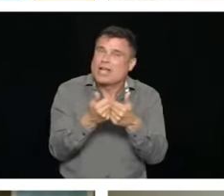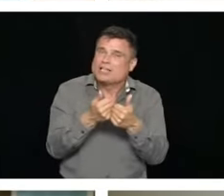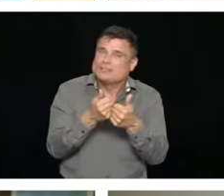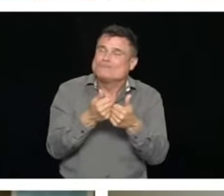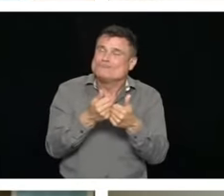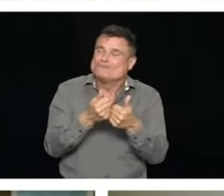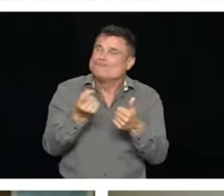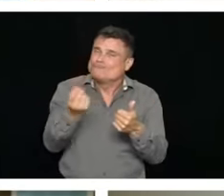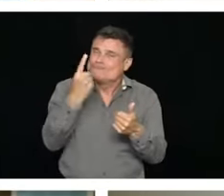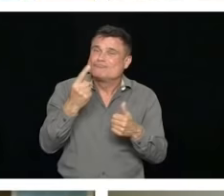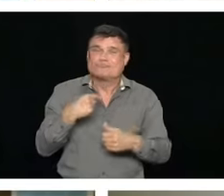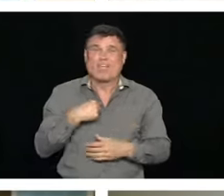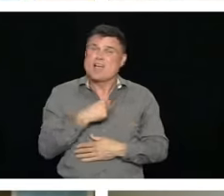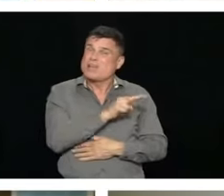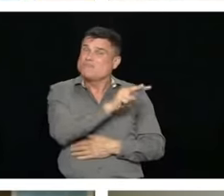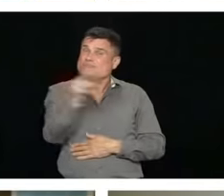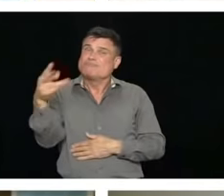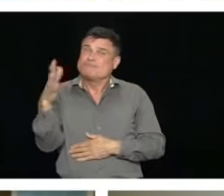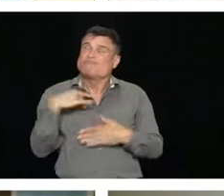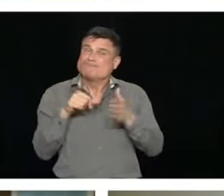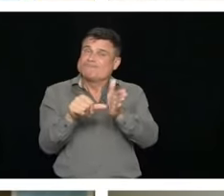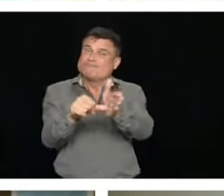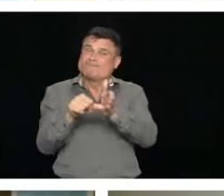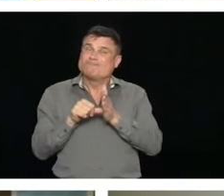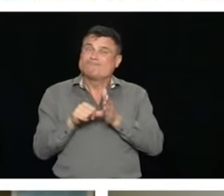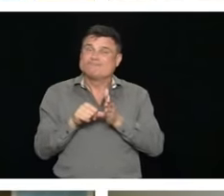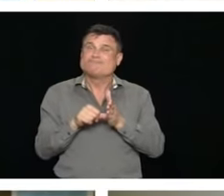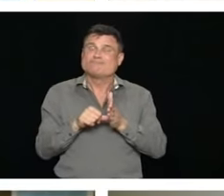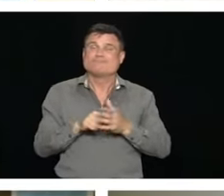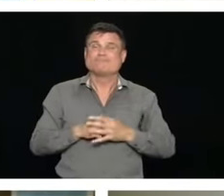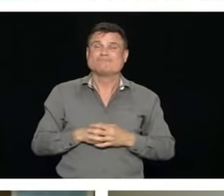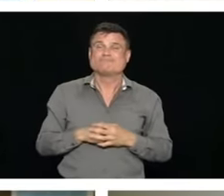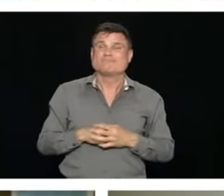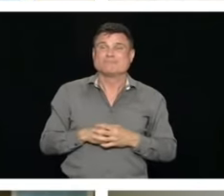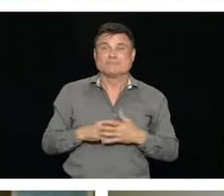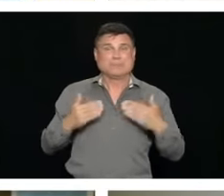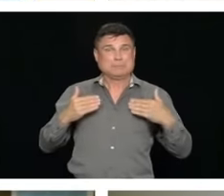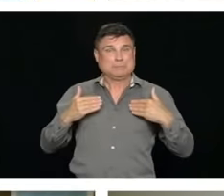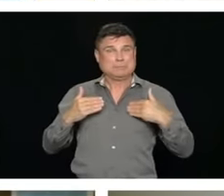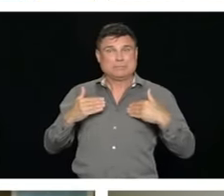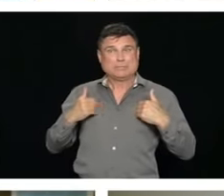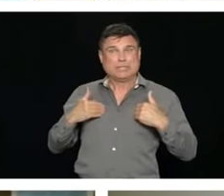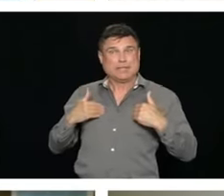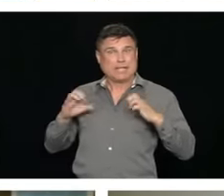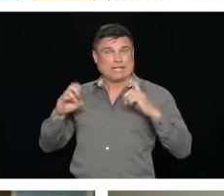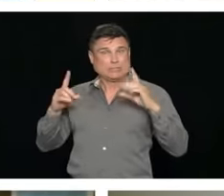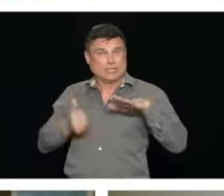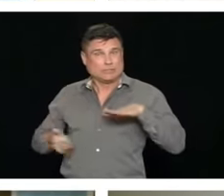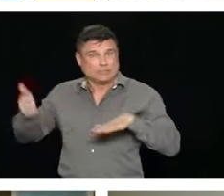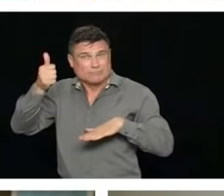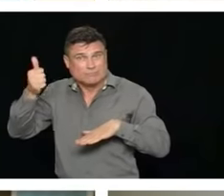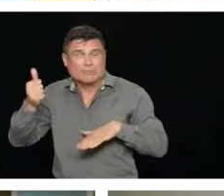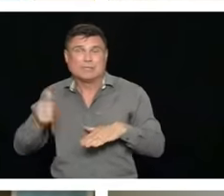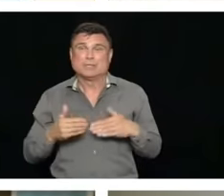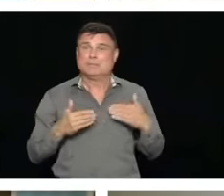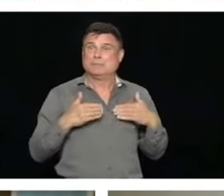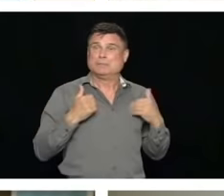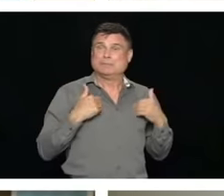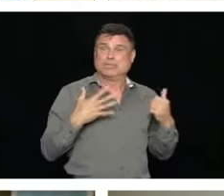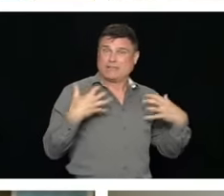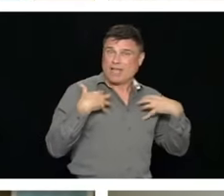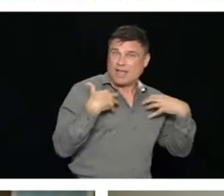done to bend our curve and flatten the curve. With that, of course, means